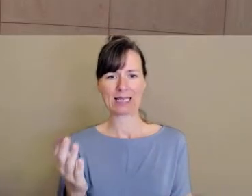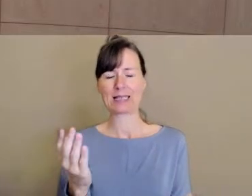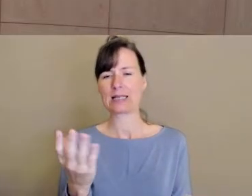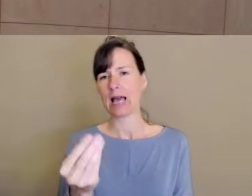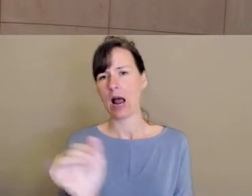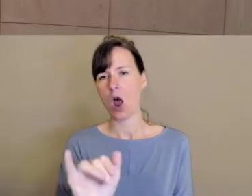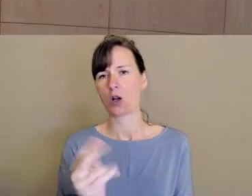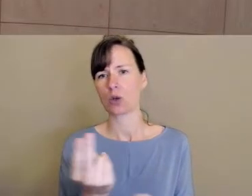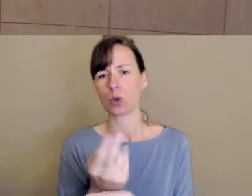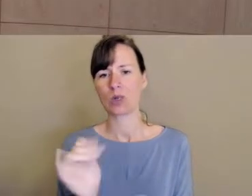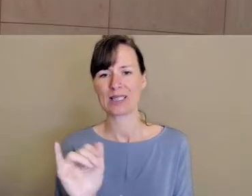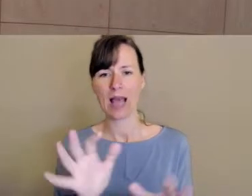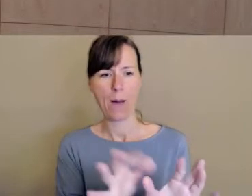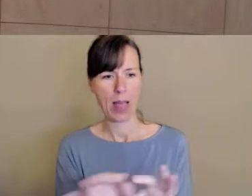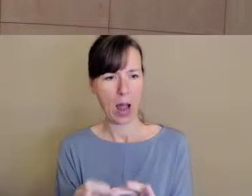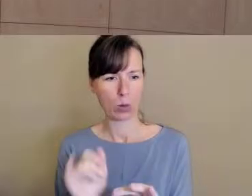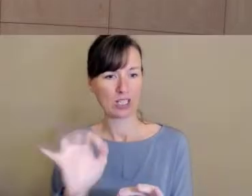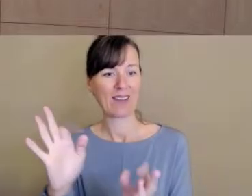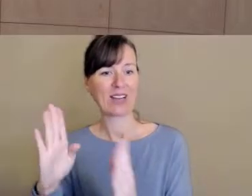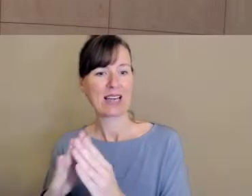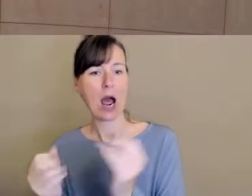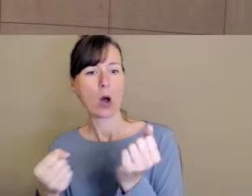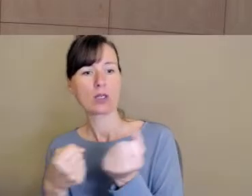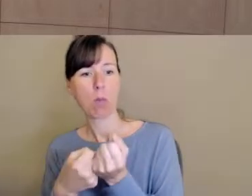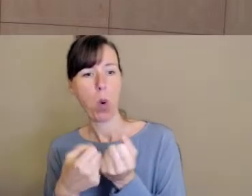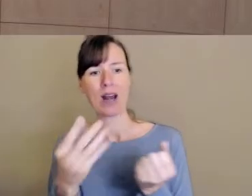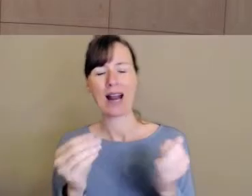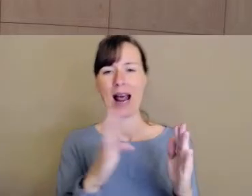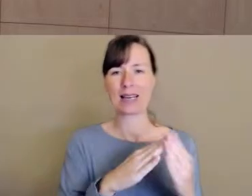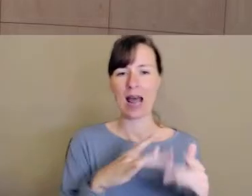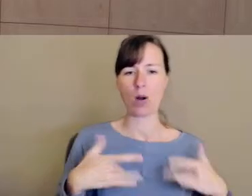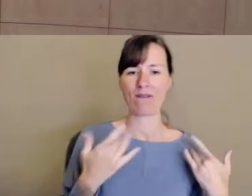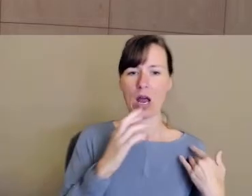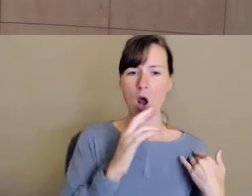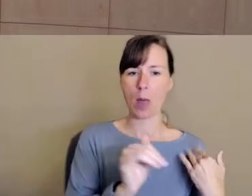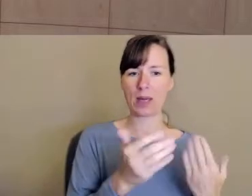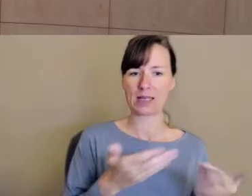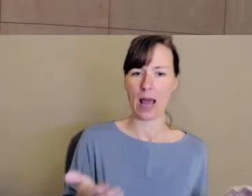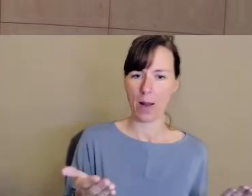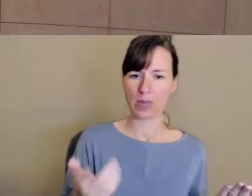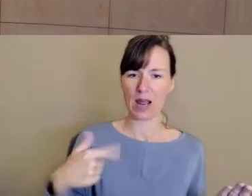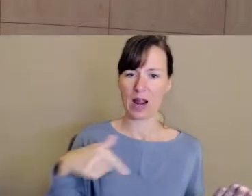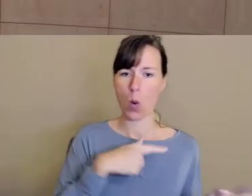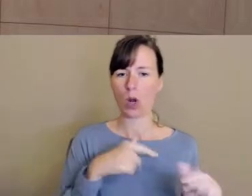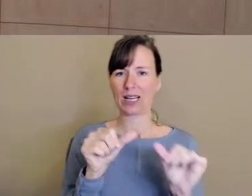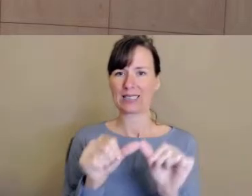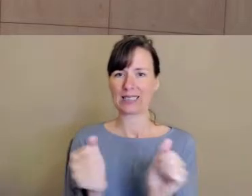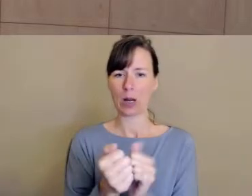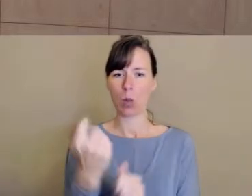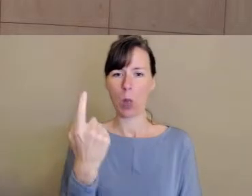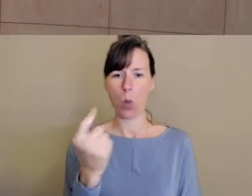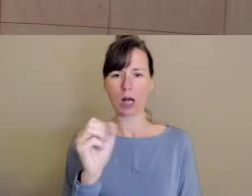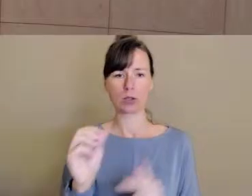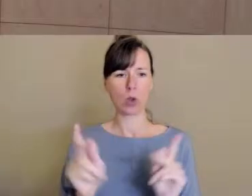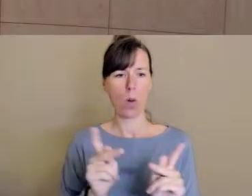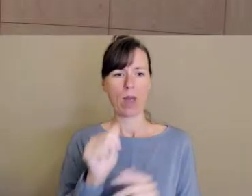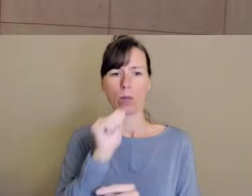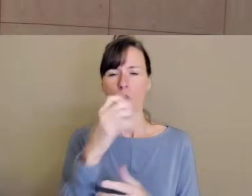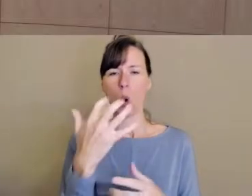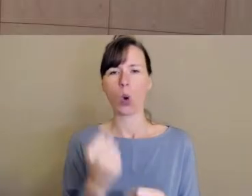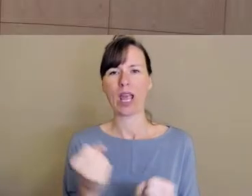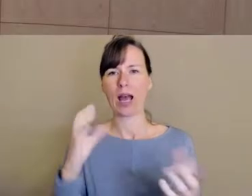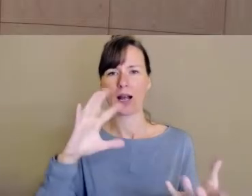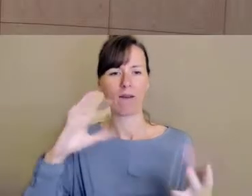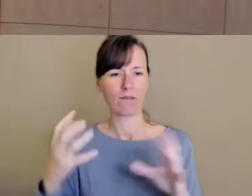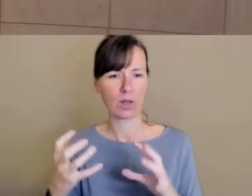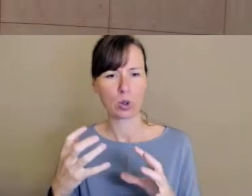confused, because I just got confused. Yeah, I would ask you, Mr. Galloway, to include something on